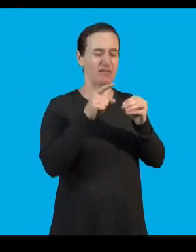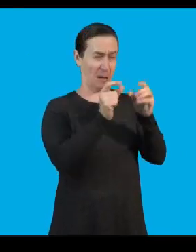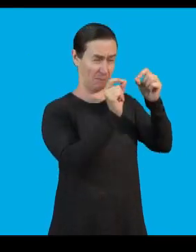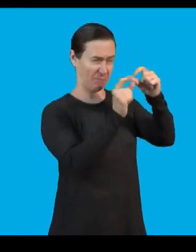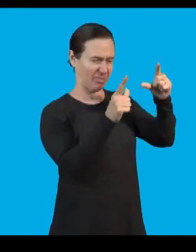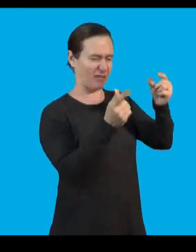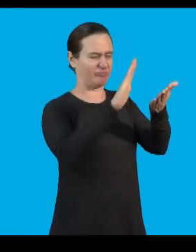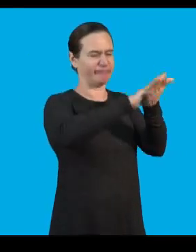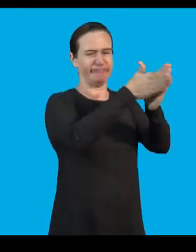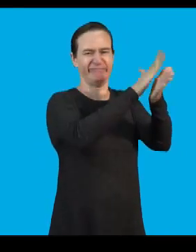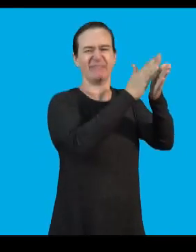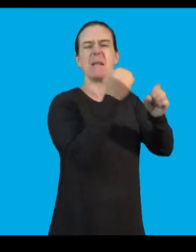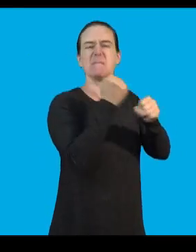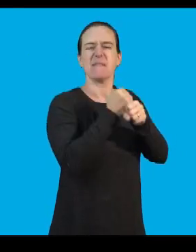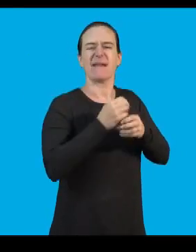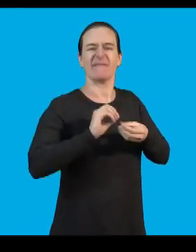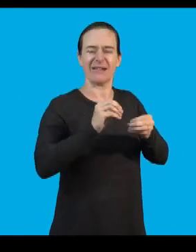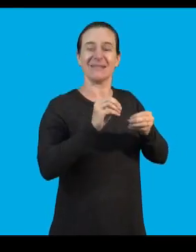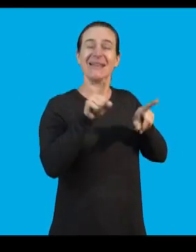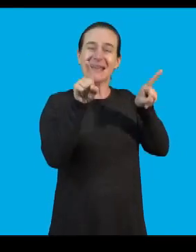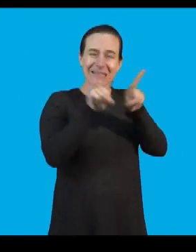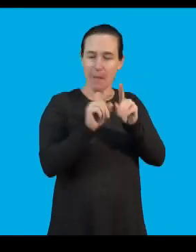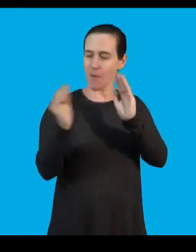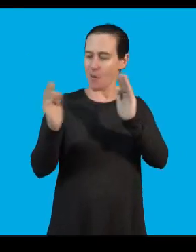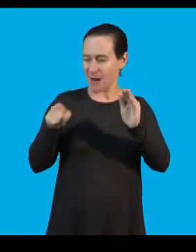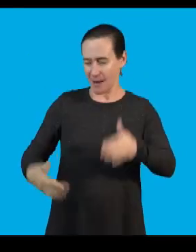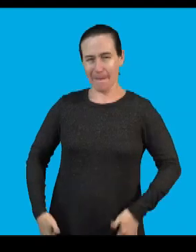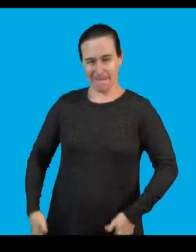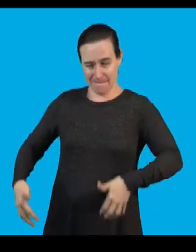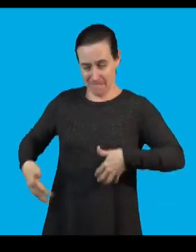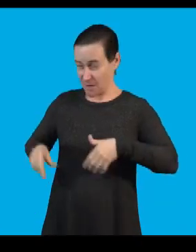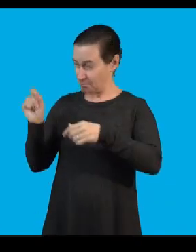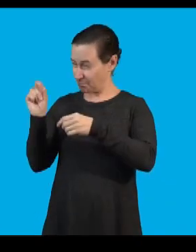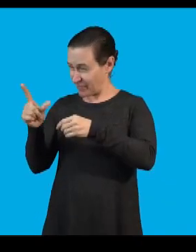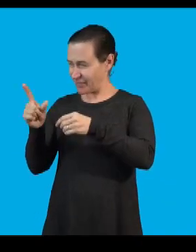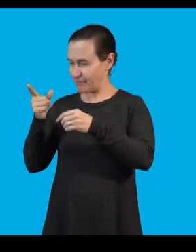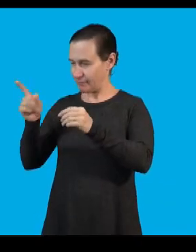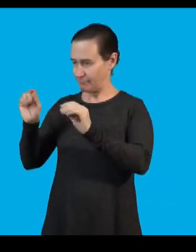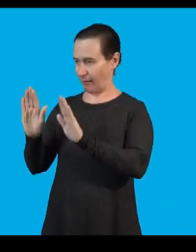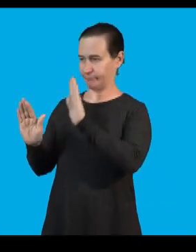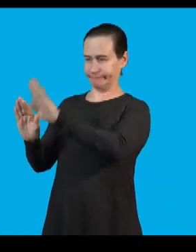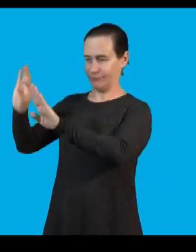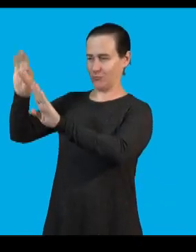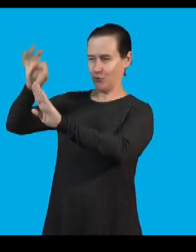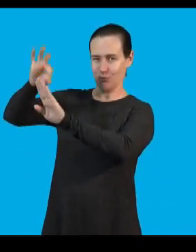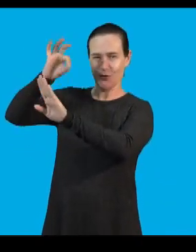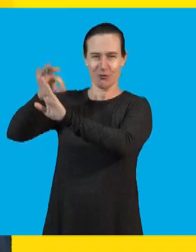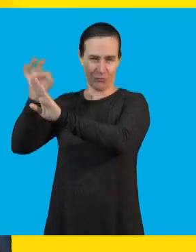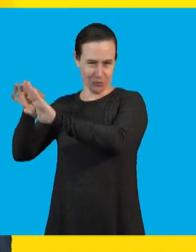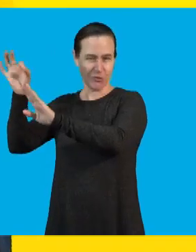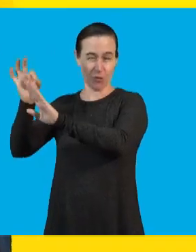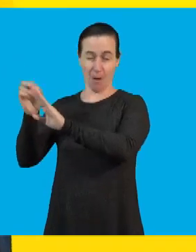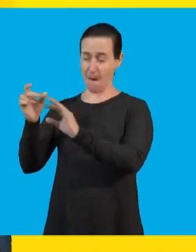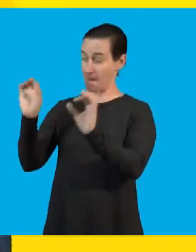here. It's linked to this mended pair of pants, all right? The patch-up job, like